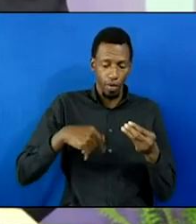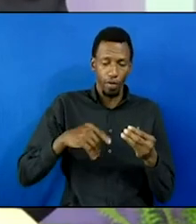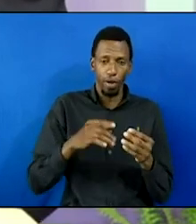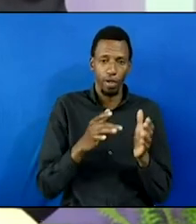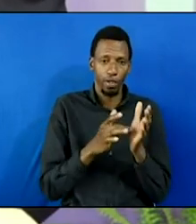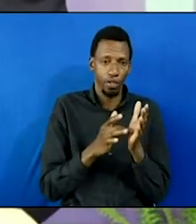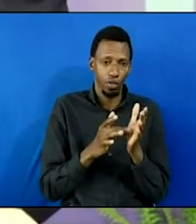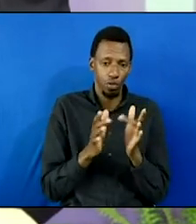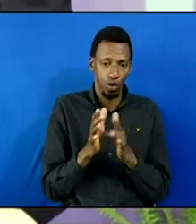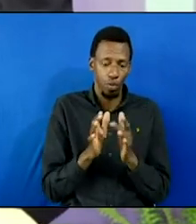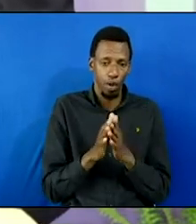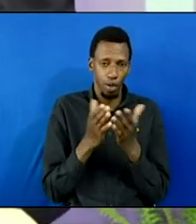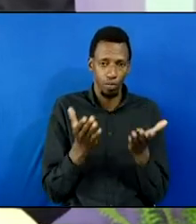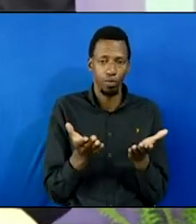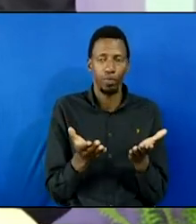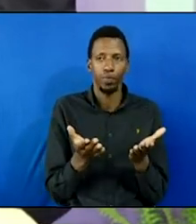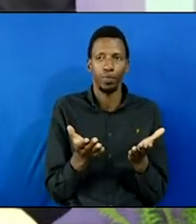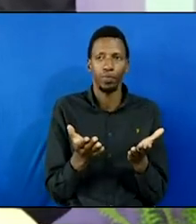the Bible